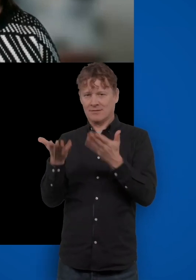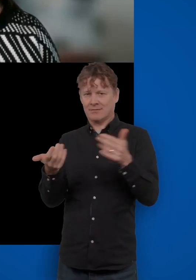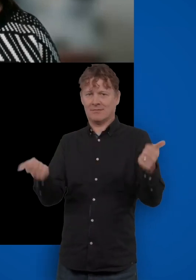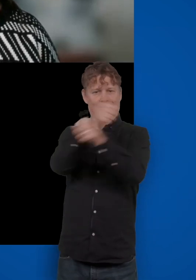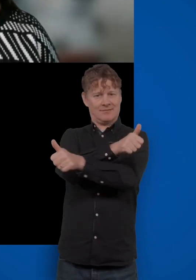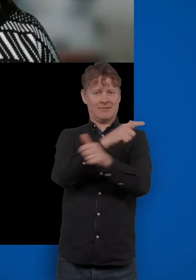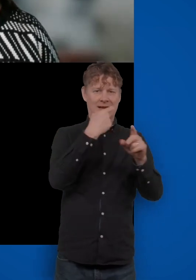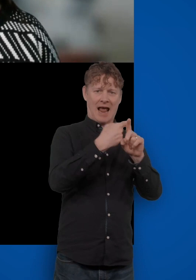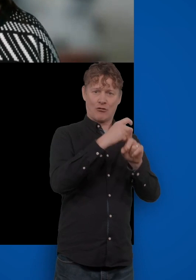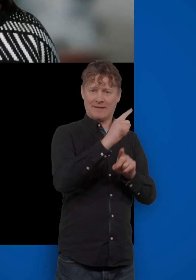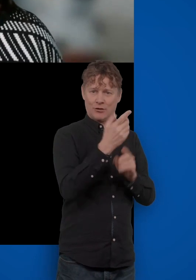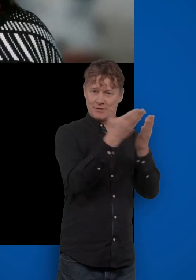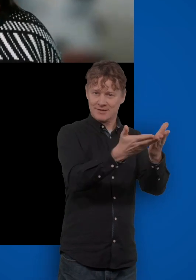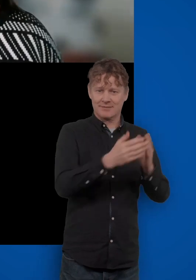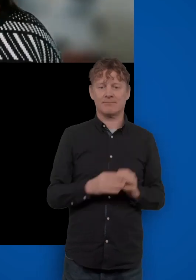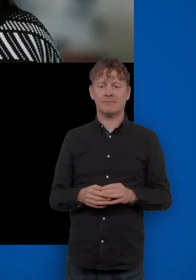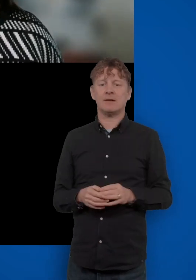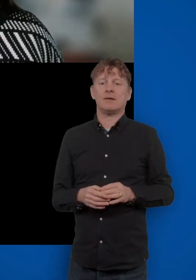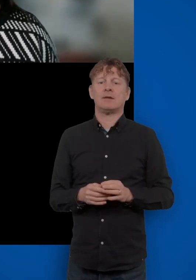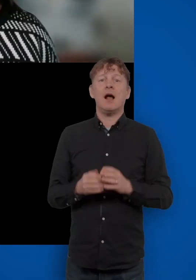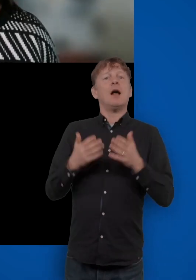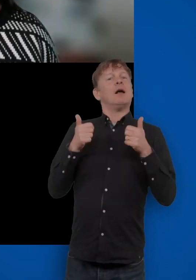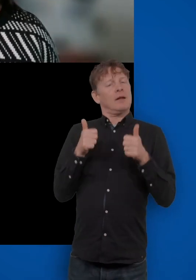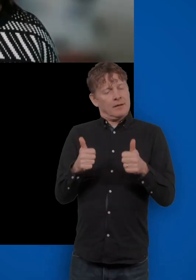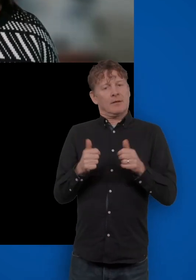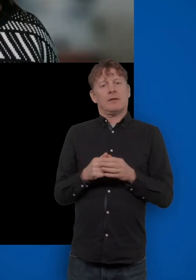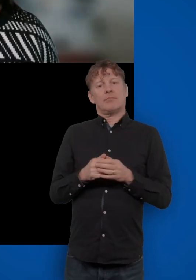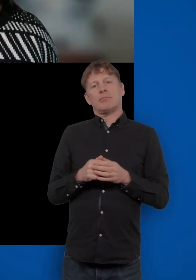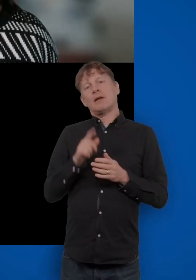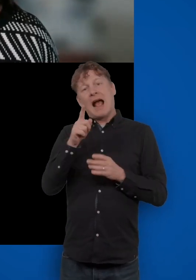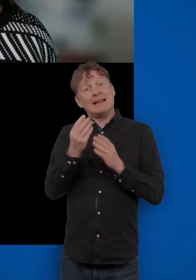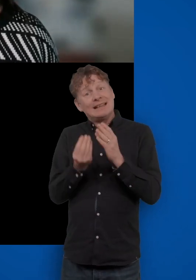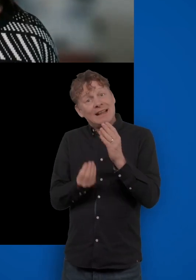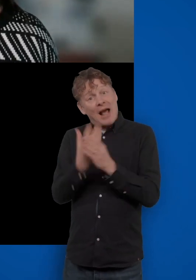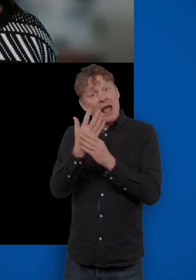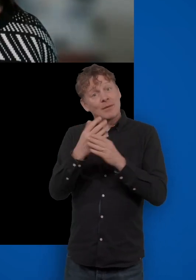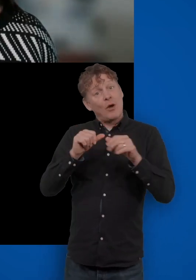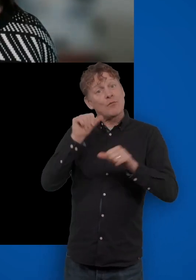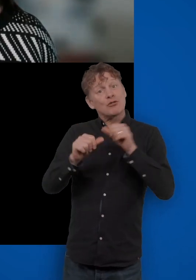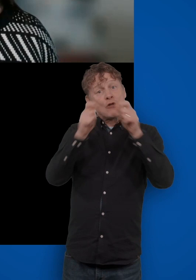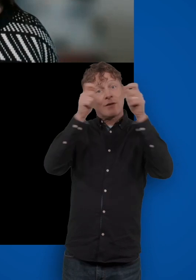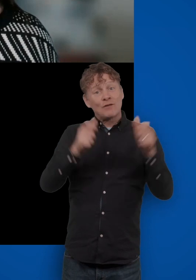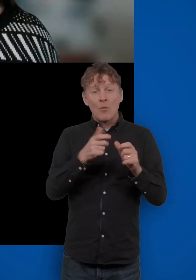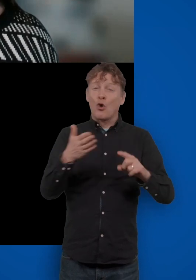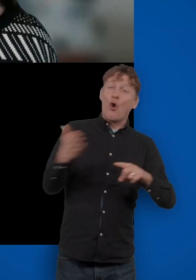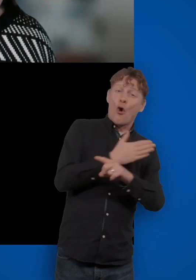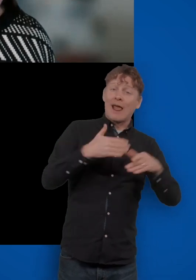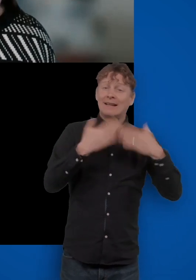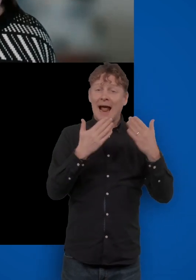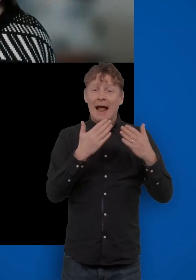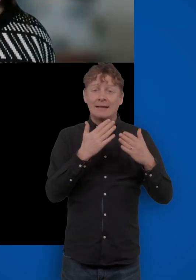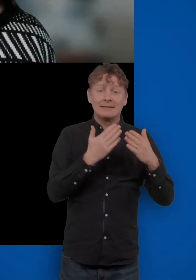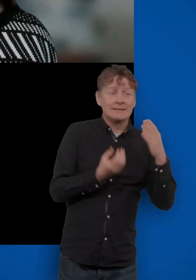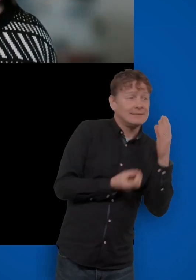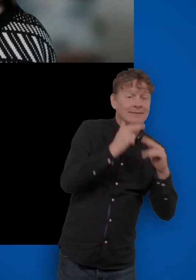hot seat first last time. Sure. So I can't speak very much to the development of a progression framework in its early days,